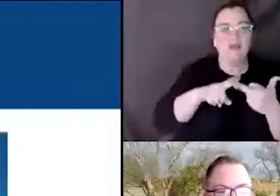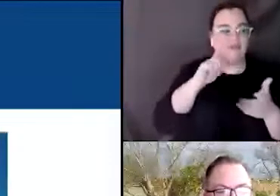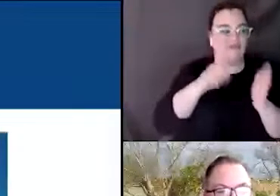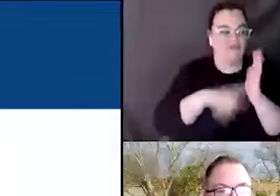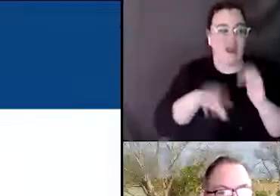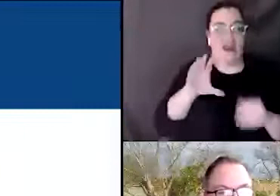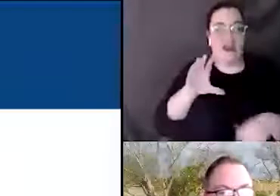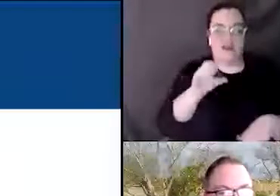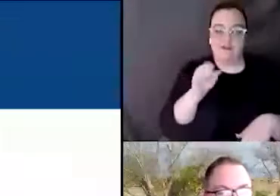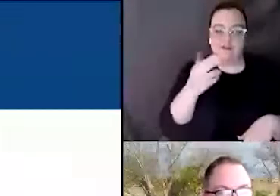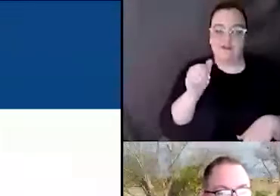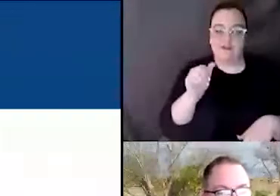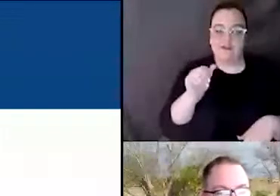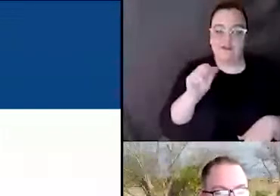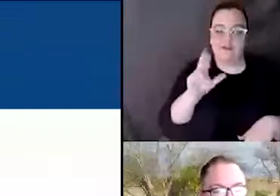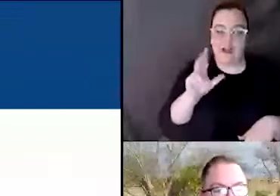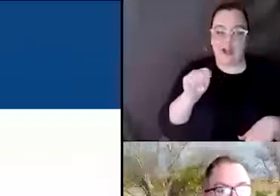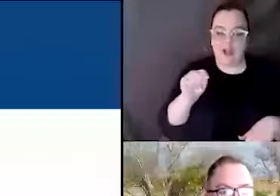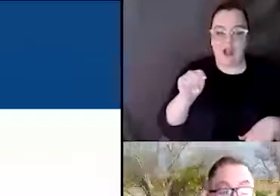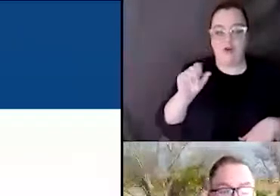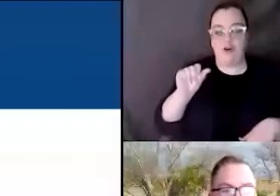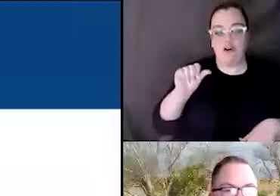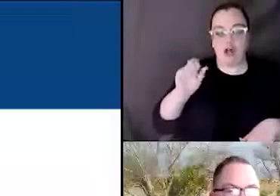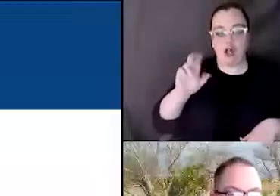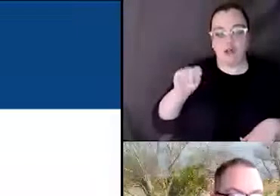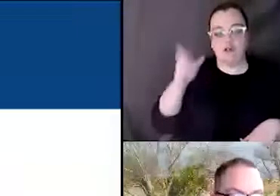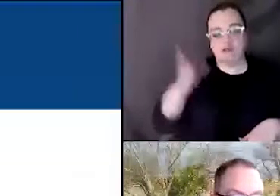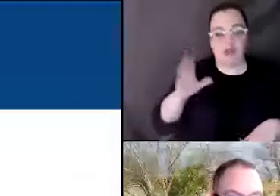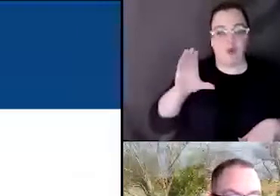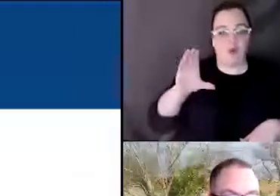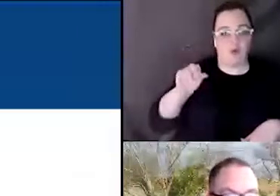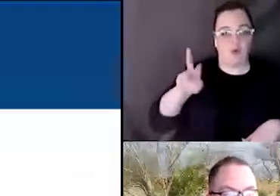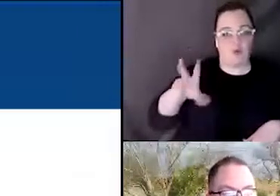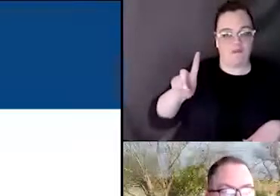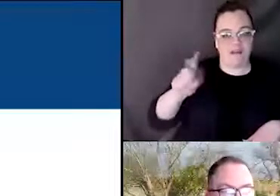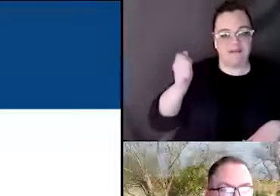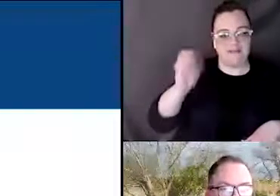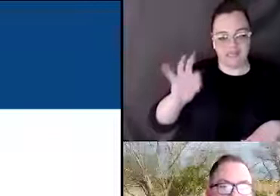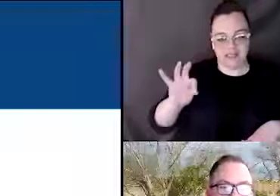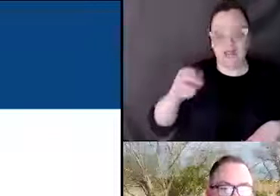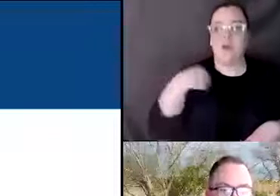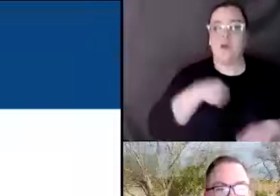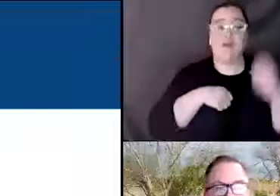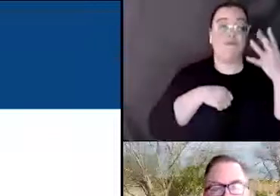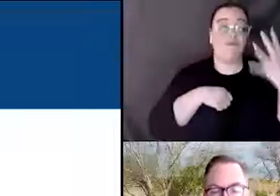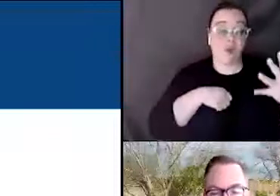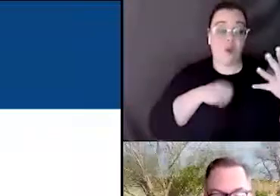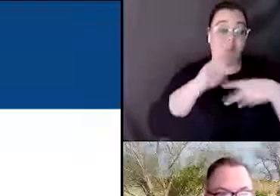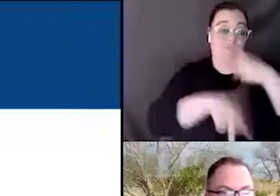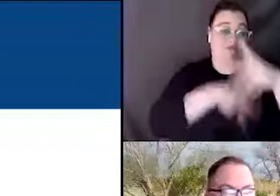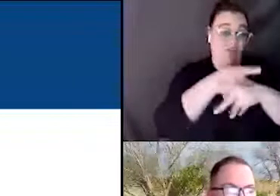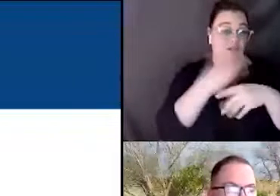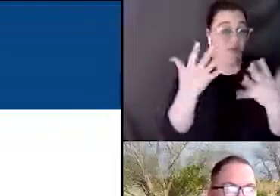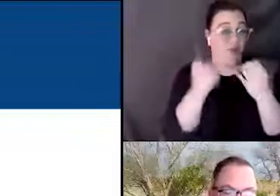shakeout.org/COVID-19, you'll find currently four, and we're working on to have more versions of presentations that give a